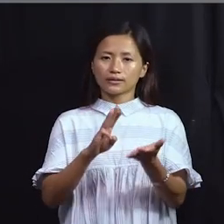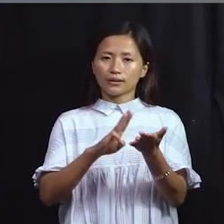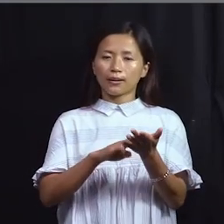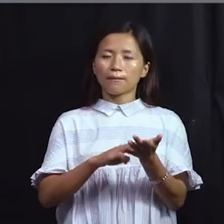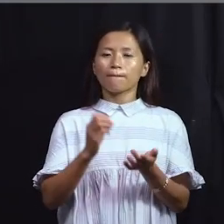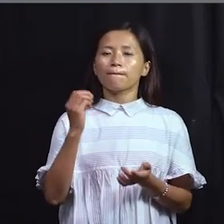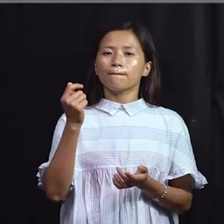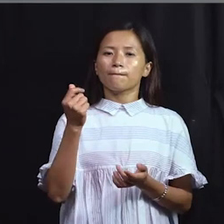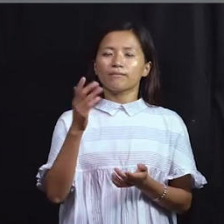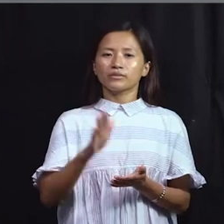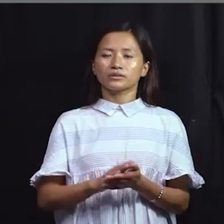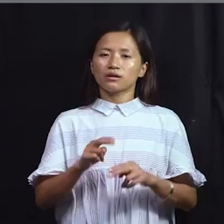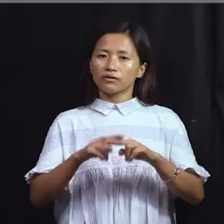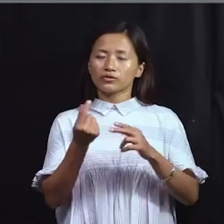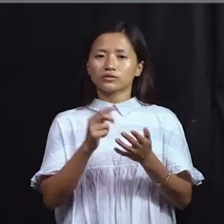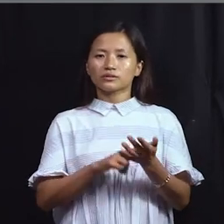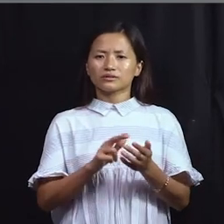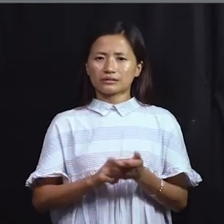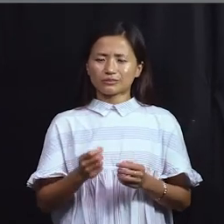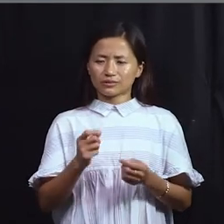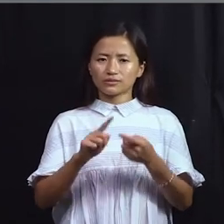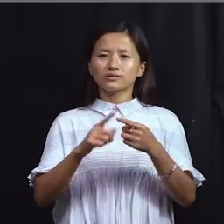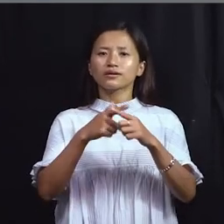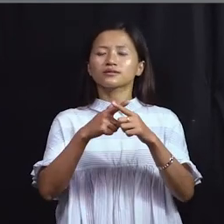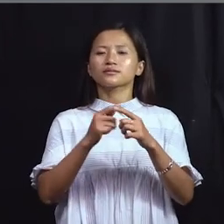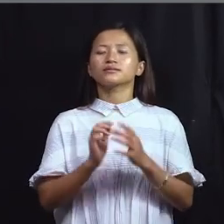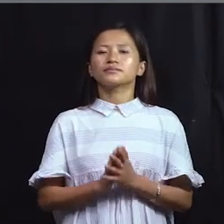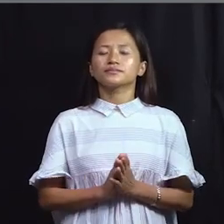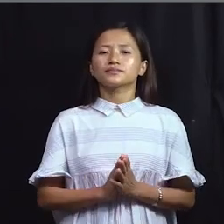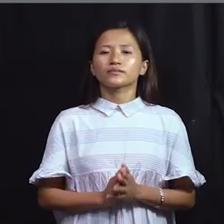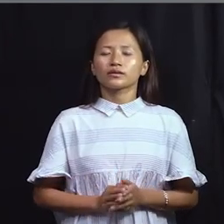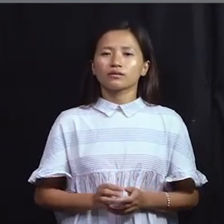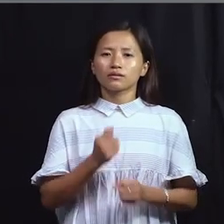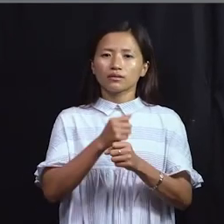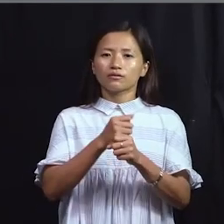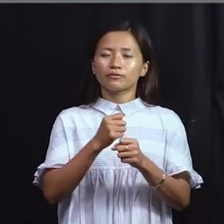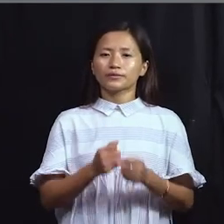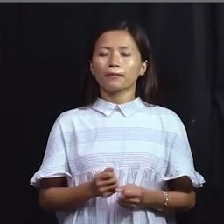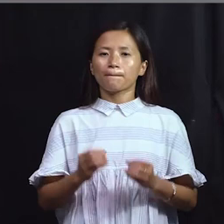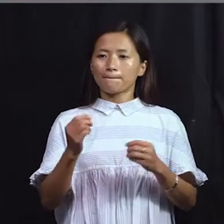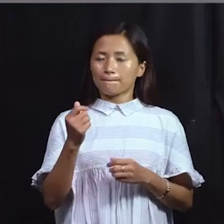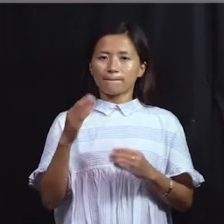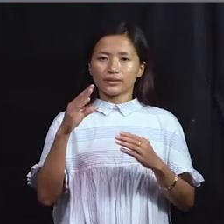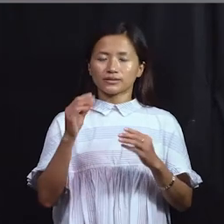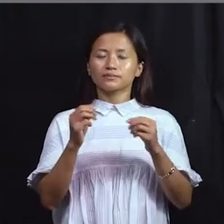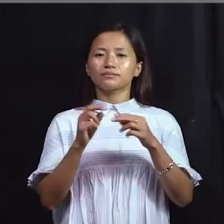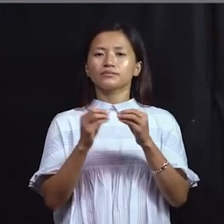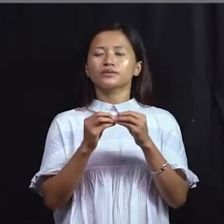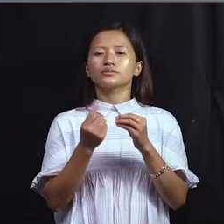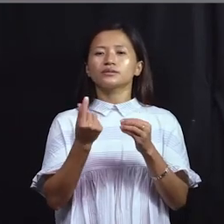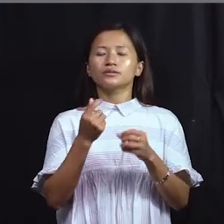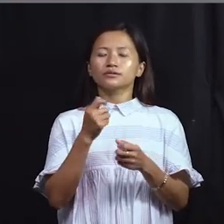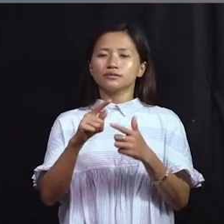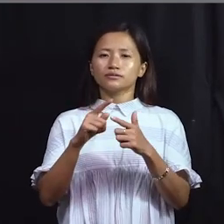income to fund this expenditure. This is technically termed as government budget. Understood? And therefore,